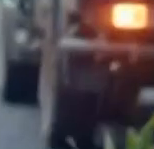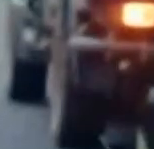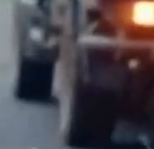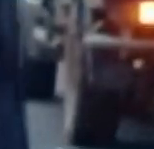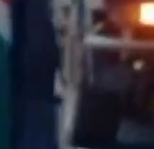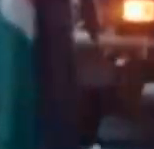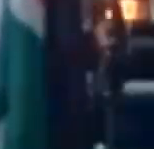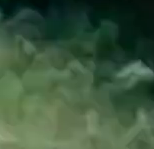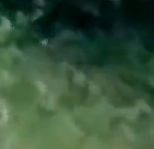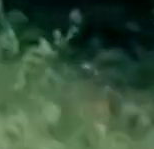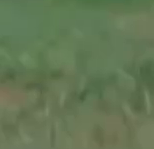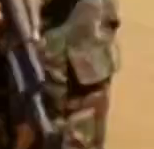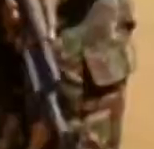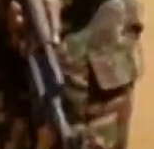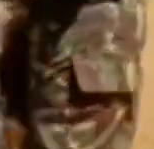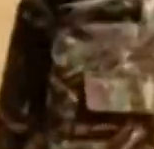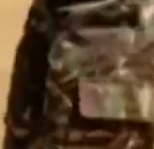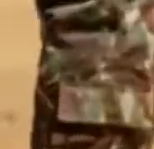country. 1, 2, 3!